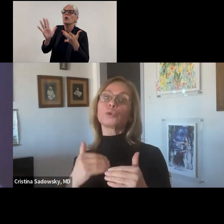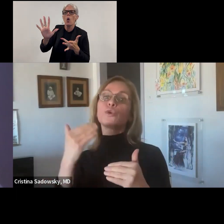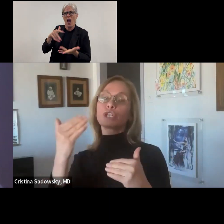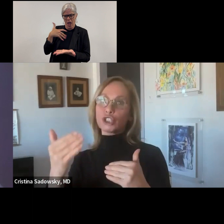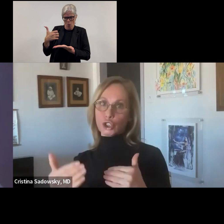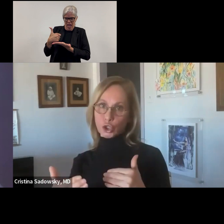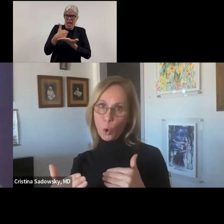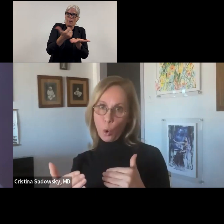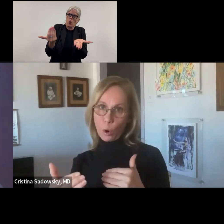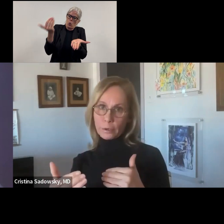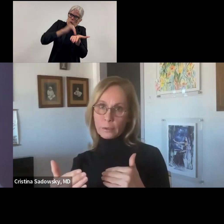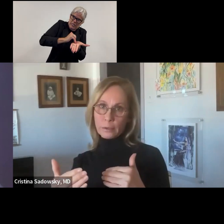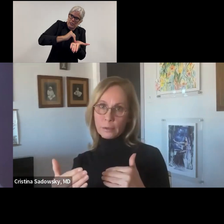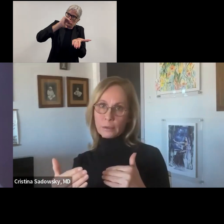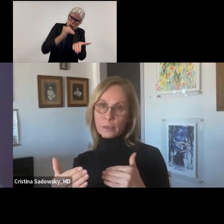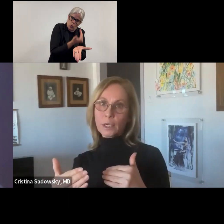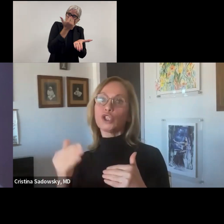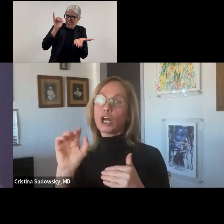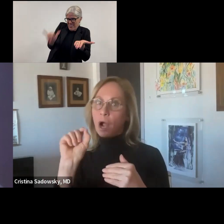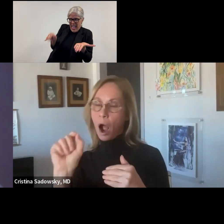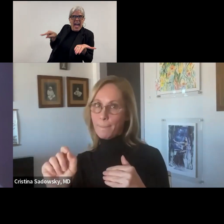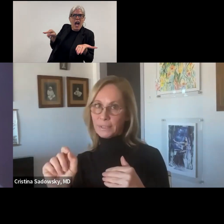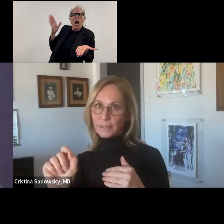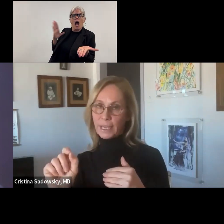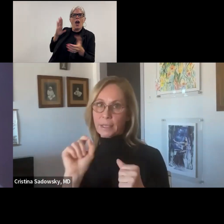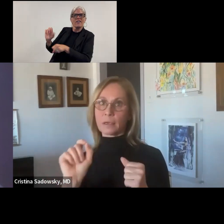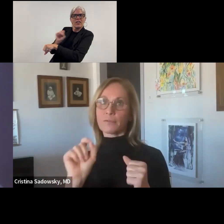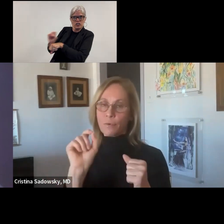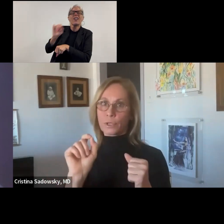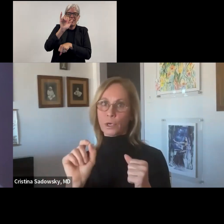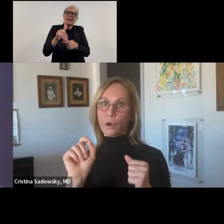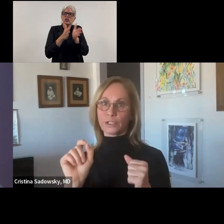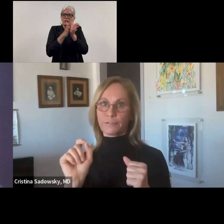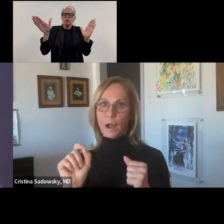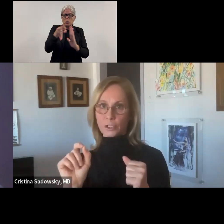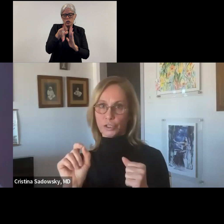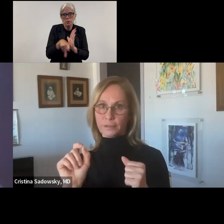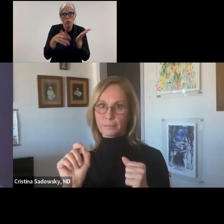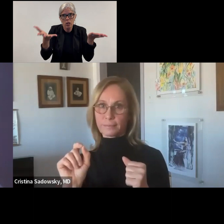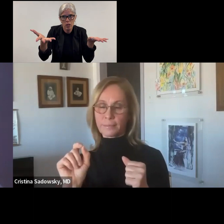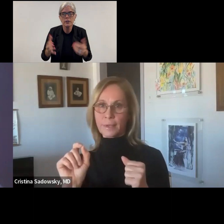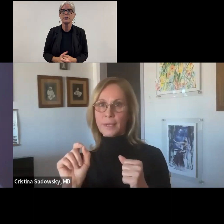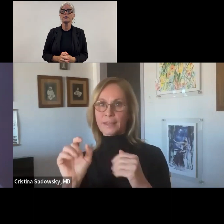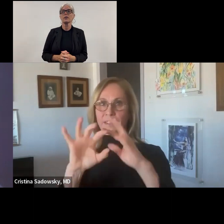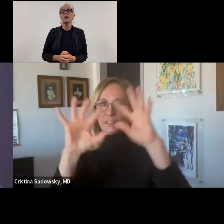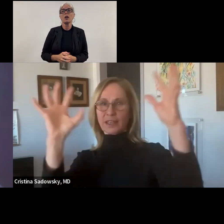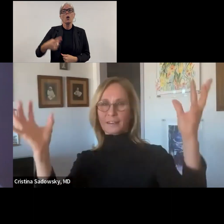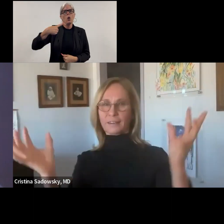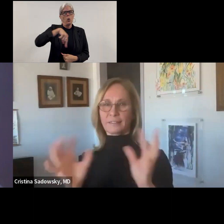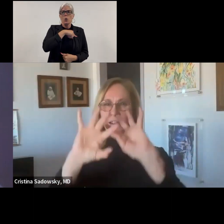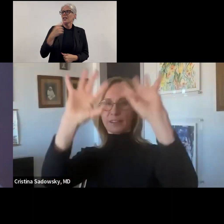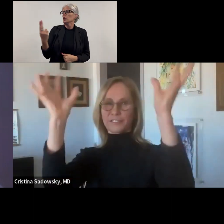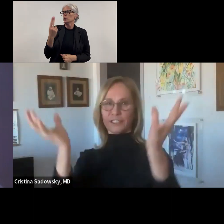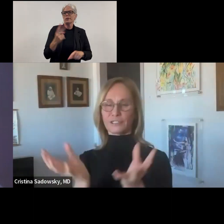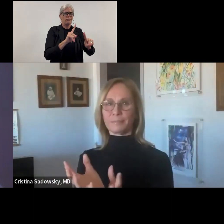order to restore, not compensate for the lost function. That's